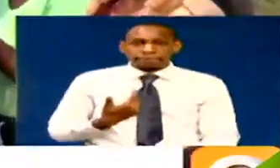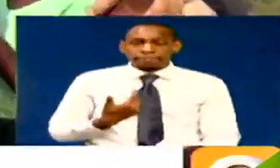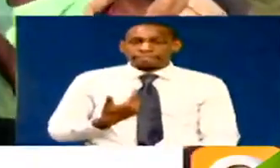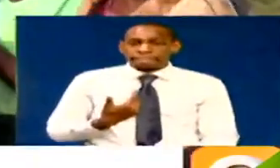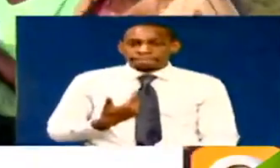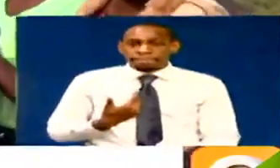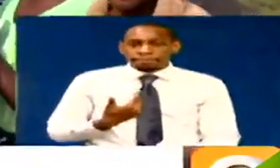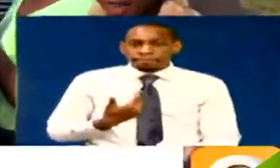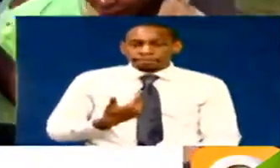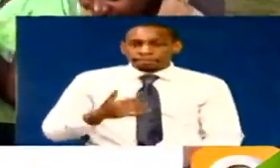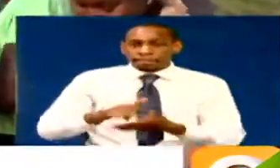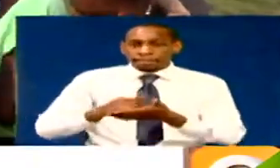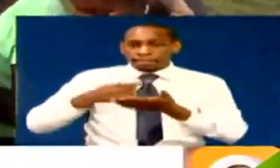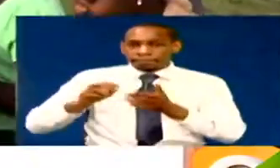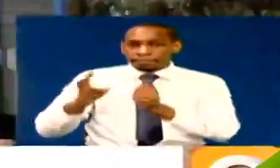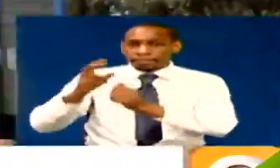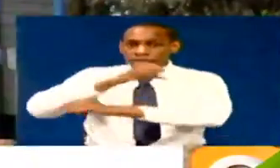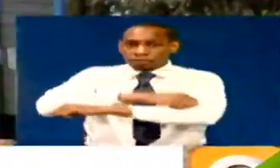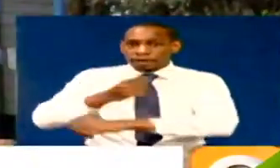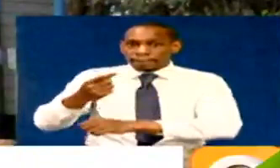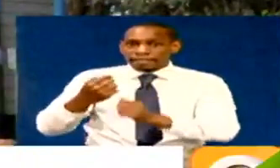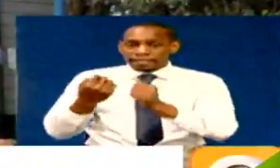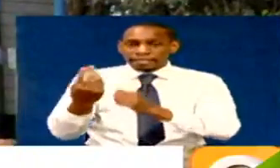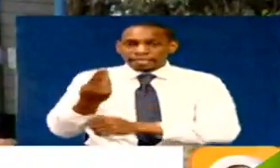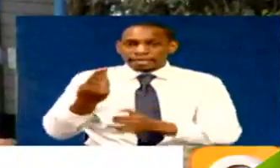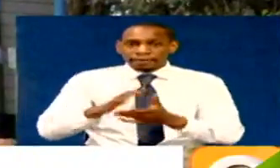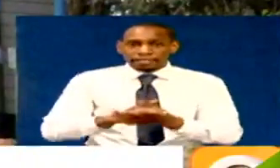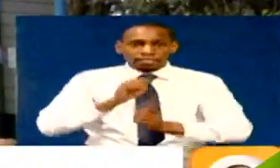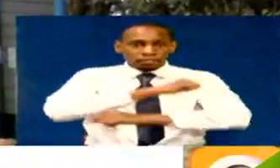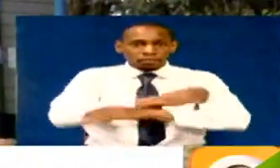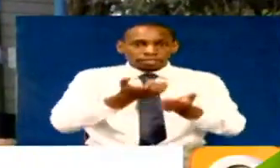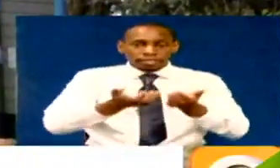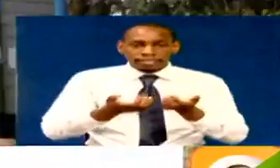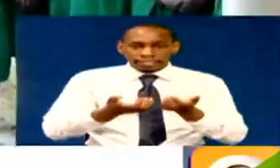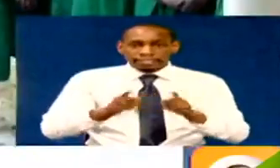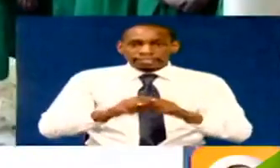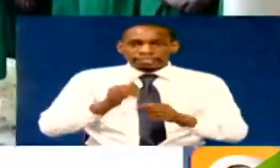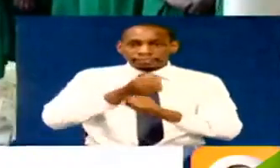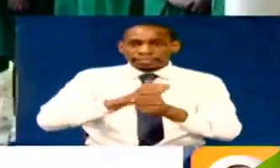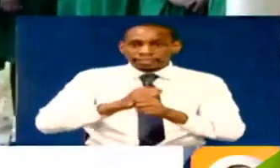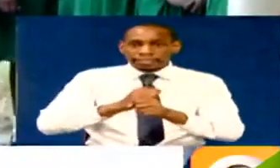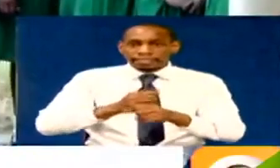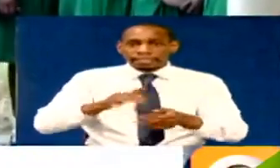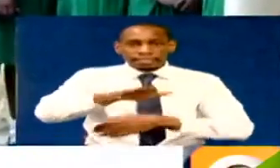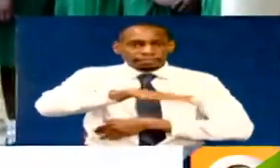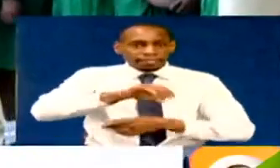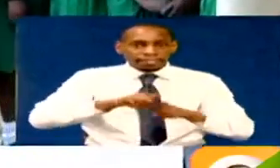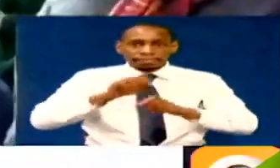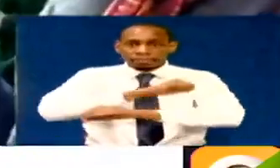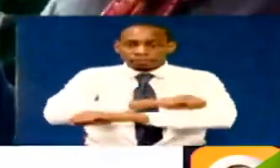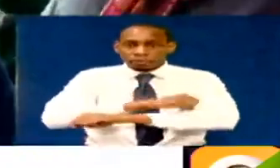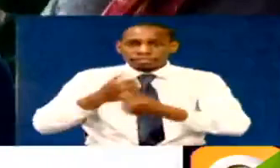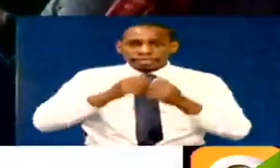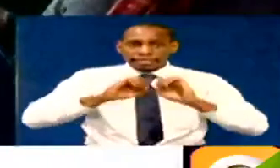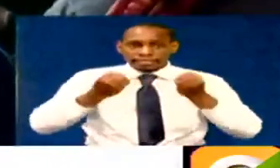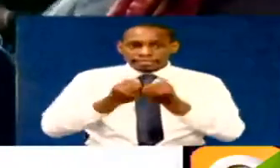747,000 KCSE candidates cleared from the secondary schools in April. The schools now require to create nearly 500,000 new spaces. And as schools grapple with